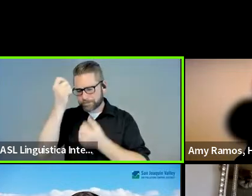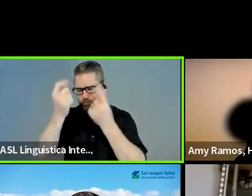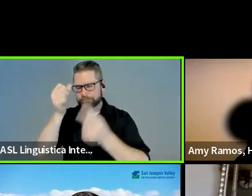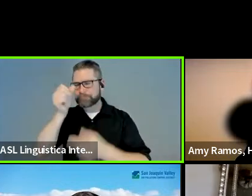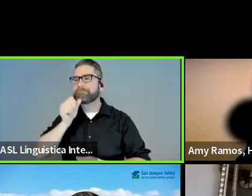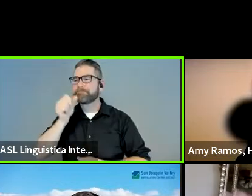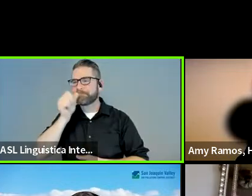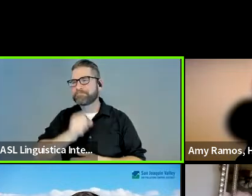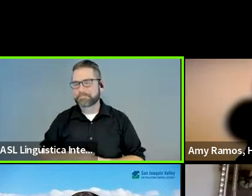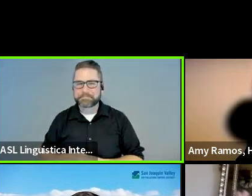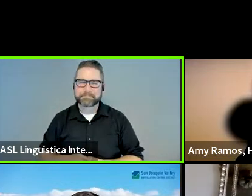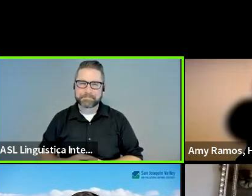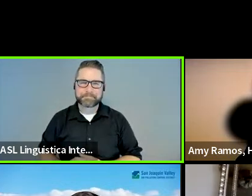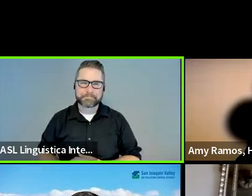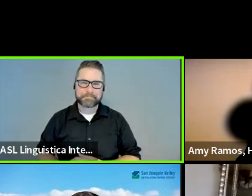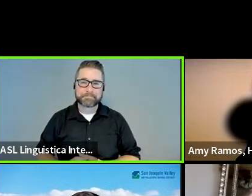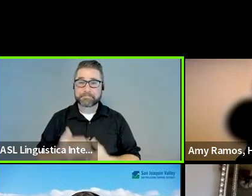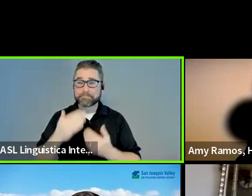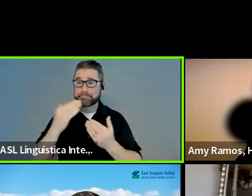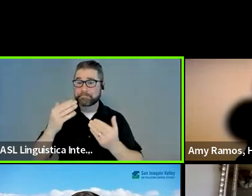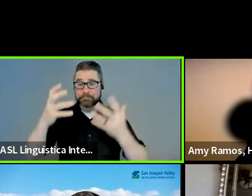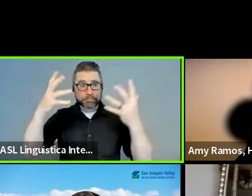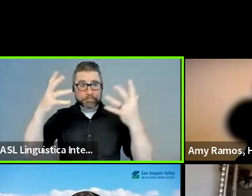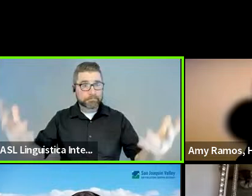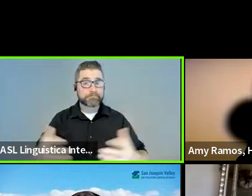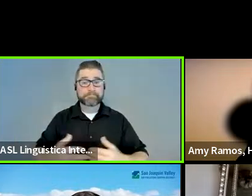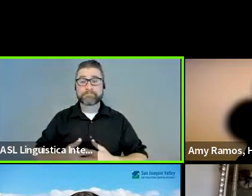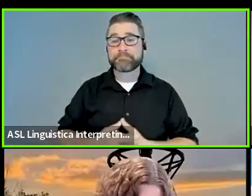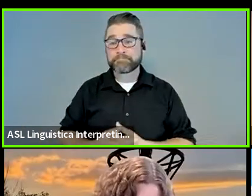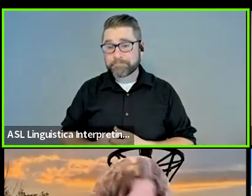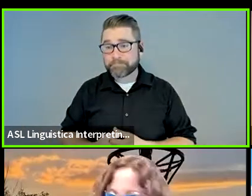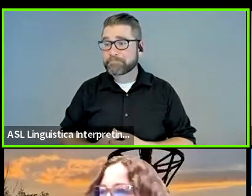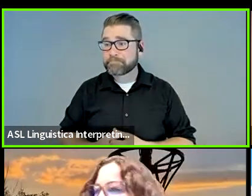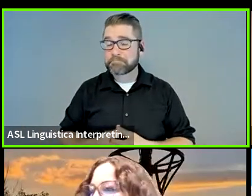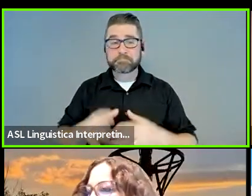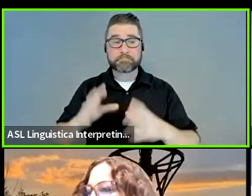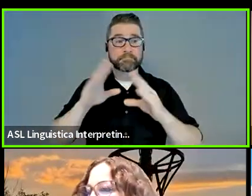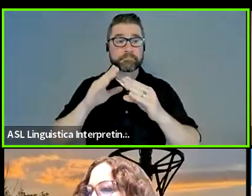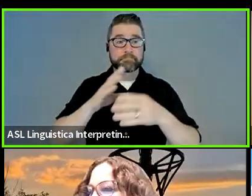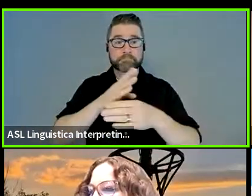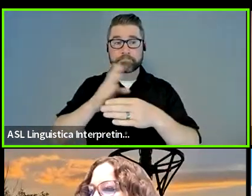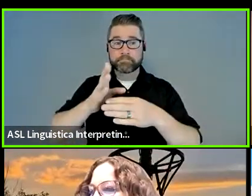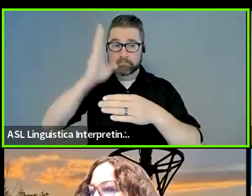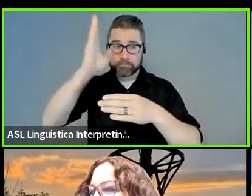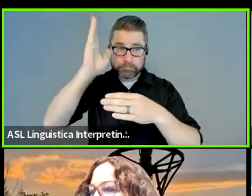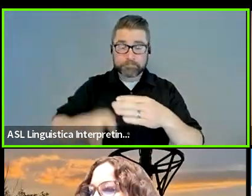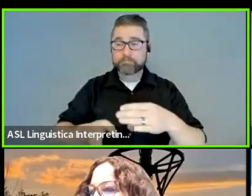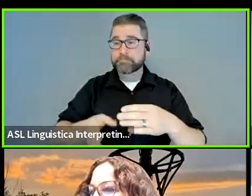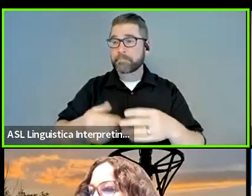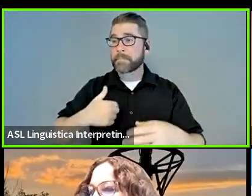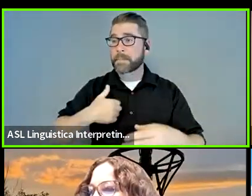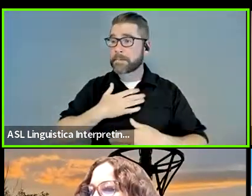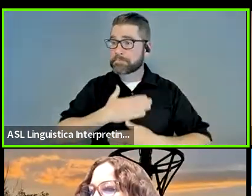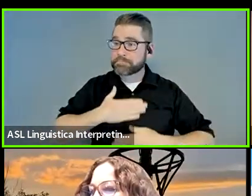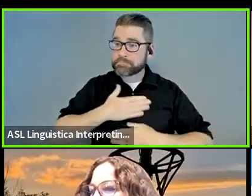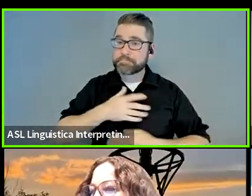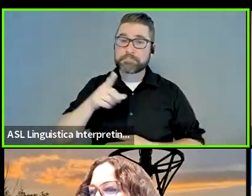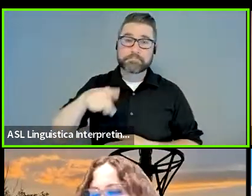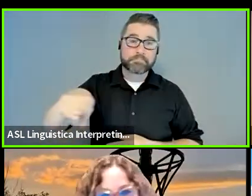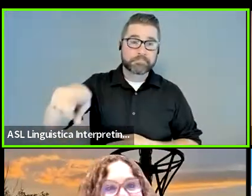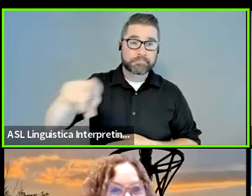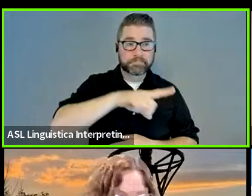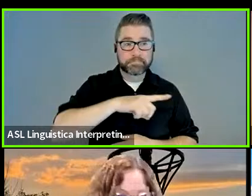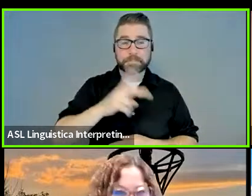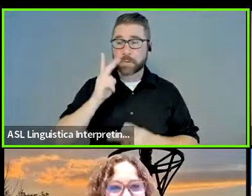All right. Well, thank you so much. This wraps up our meeting for tonight. I really appreciate everyone. It was such a privilege to see you all in